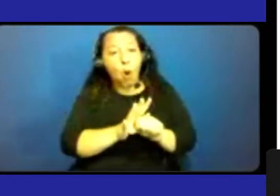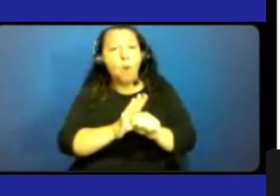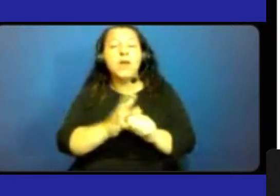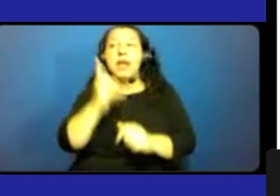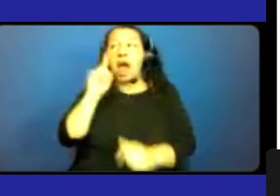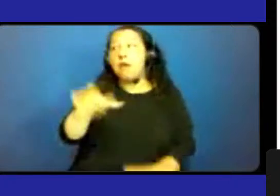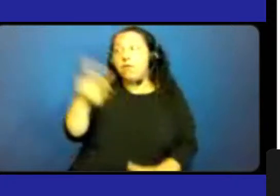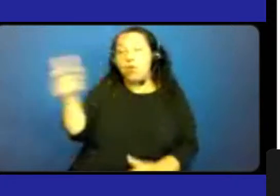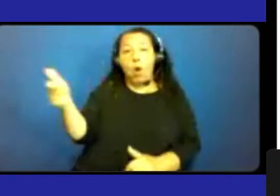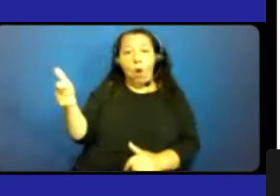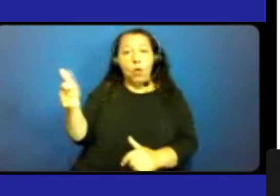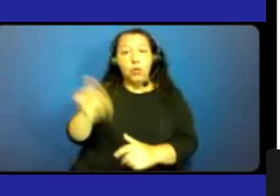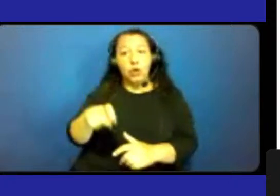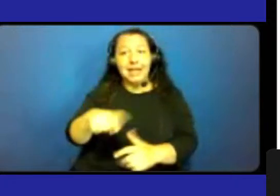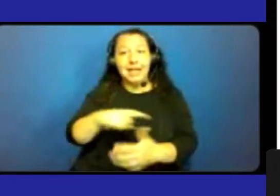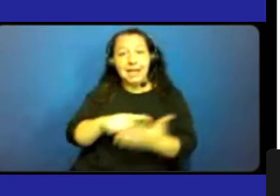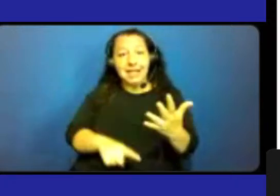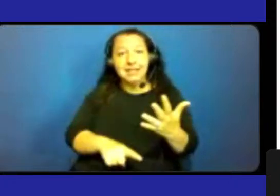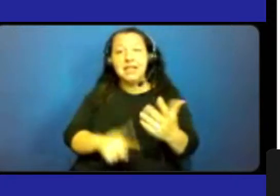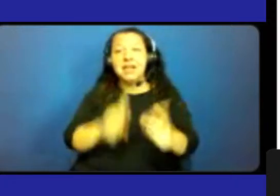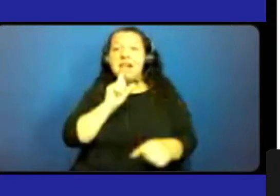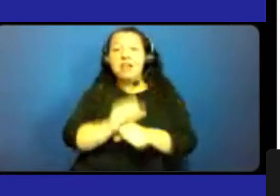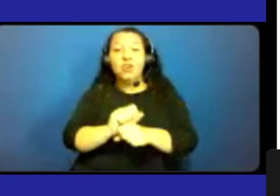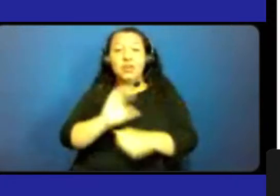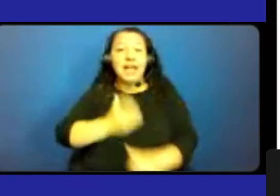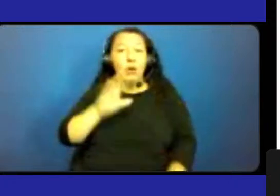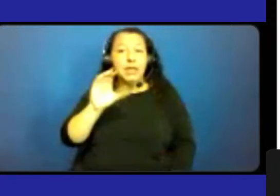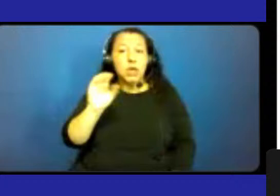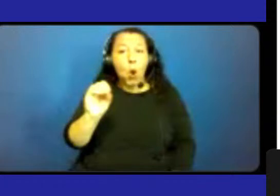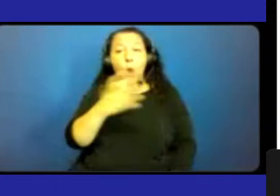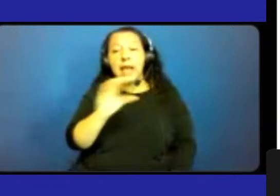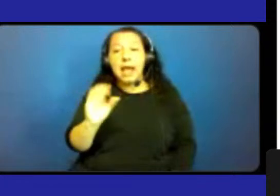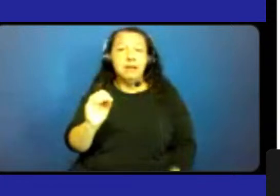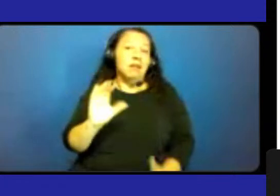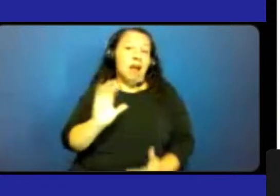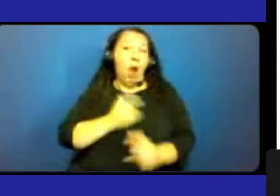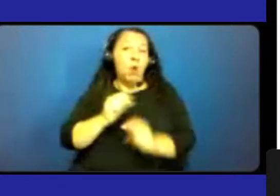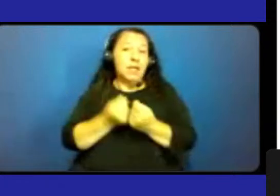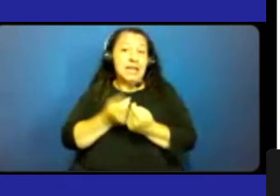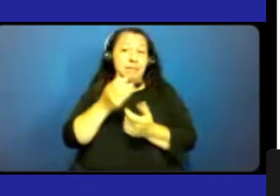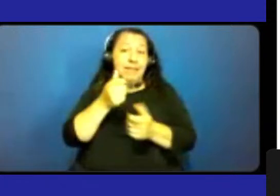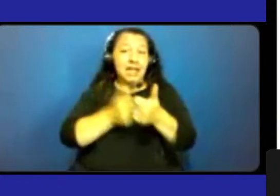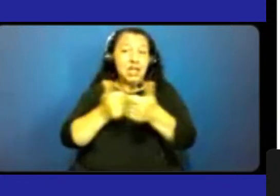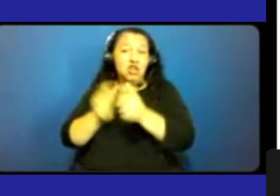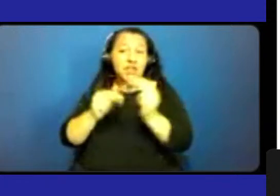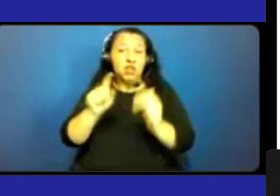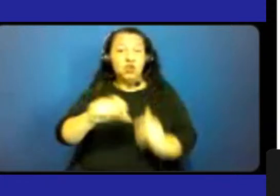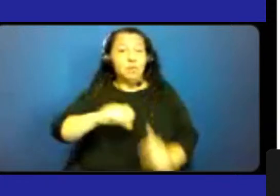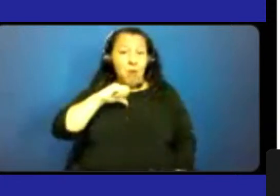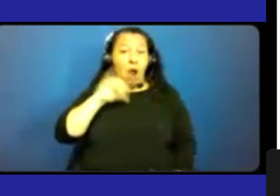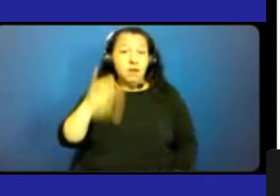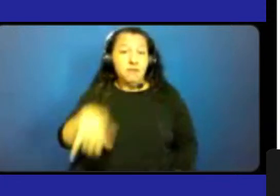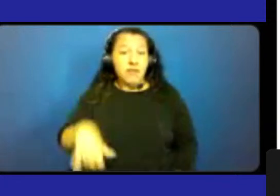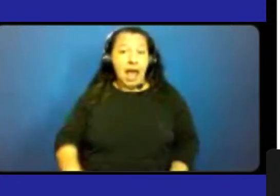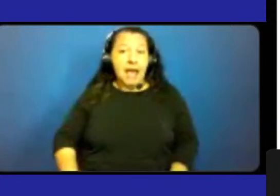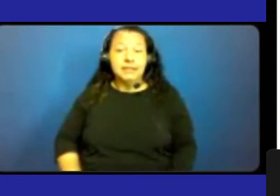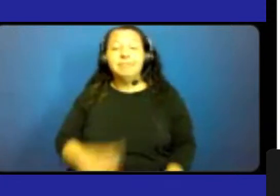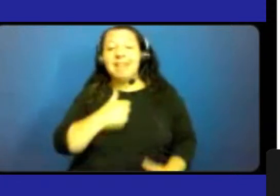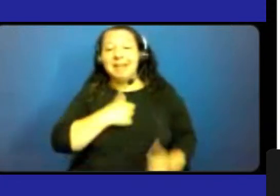And, I think certainly our CEOs and our teams at the facilities should be very proud of that. And then, sorry, the last appendix,